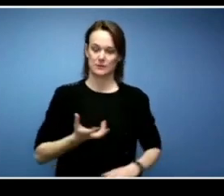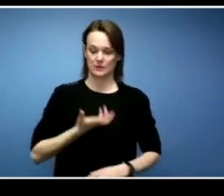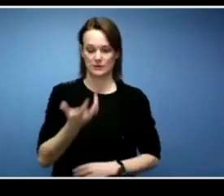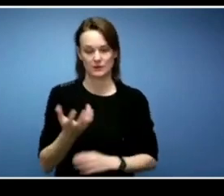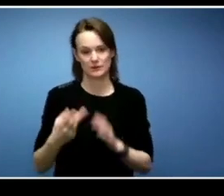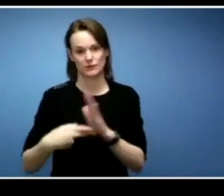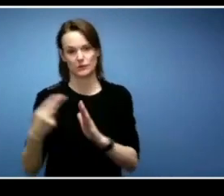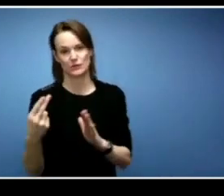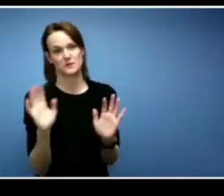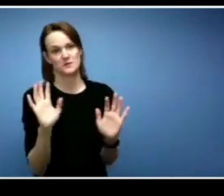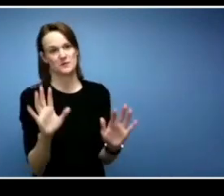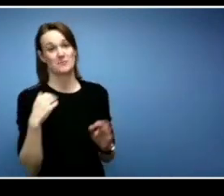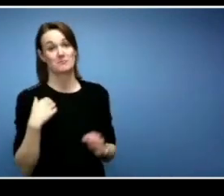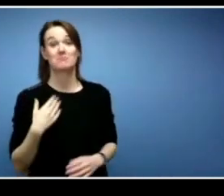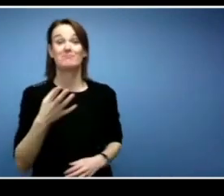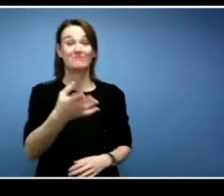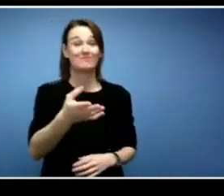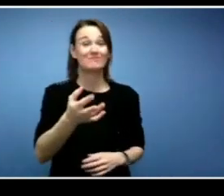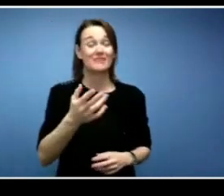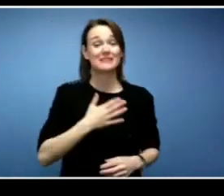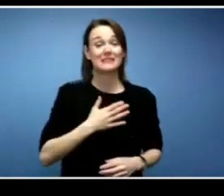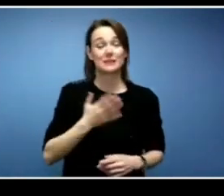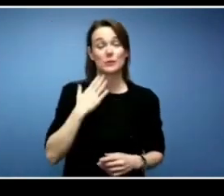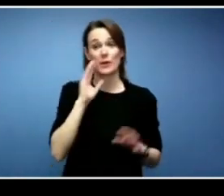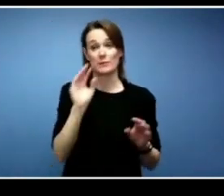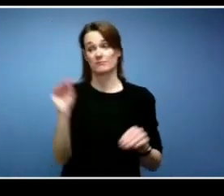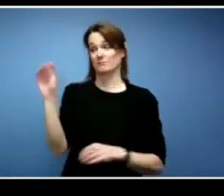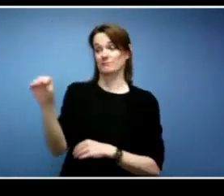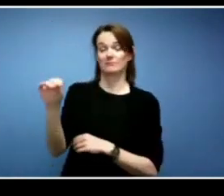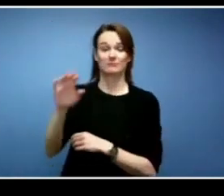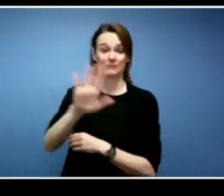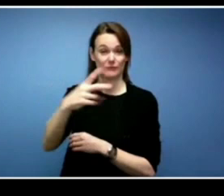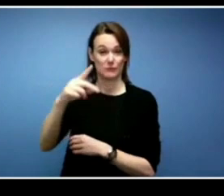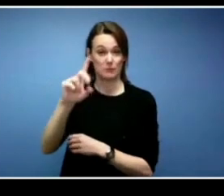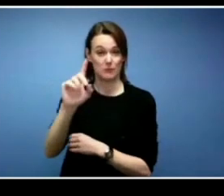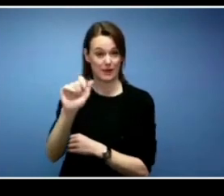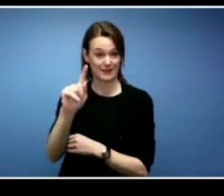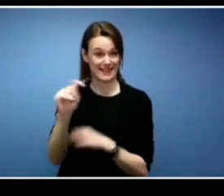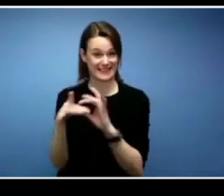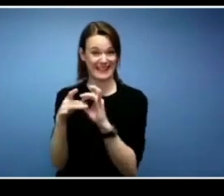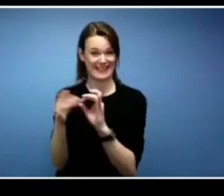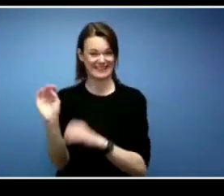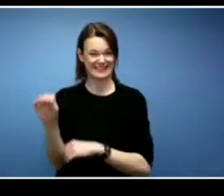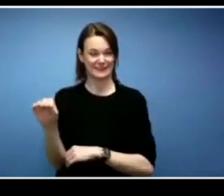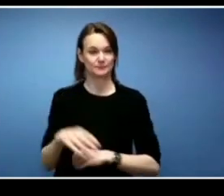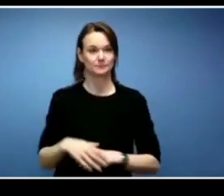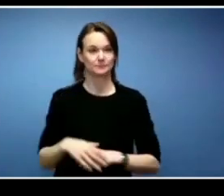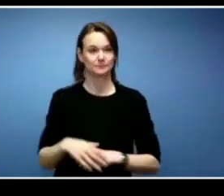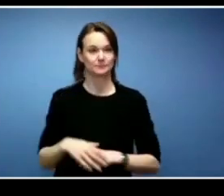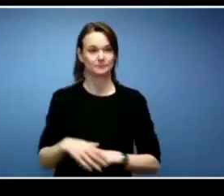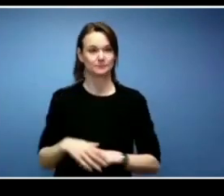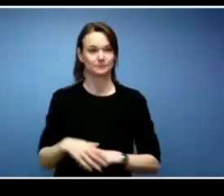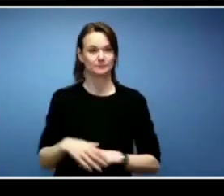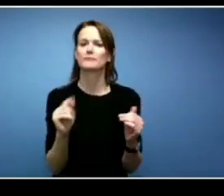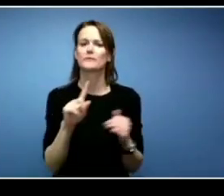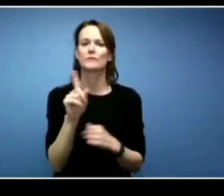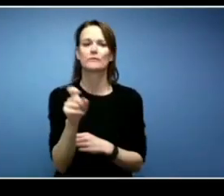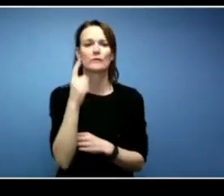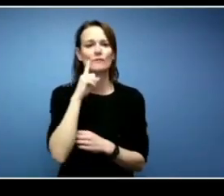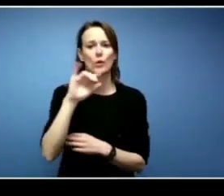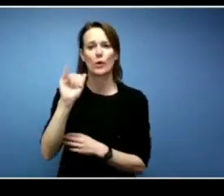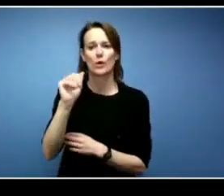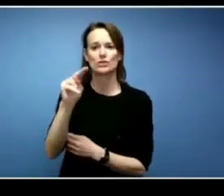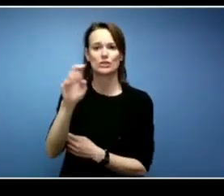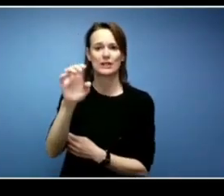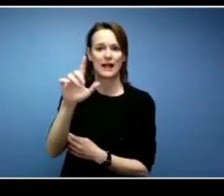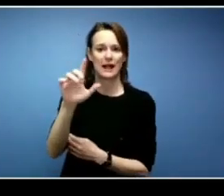rewarding. So we'll definitely get you to put your podcast in the chat after. And next submitted question that I have is for